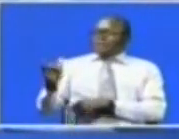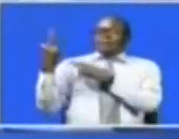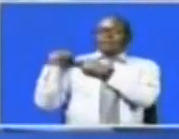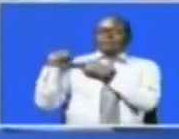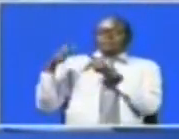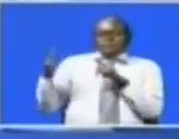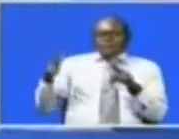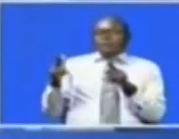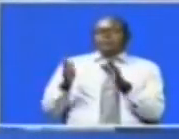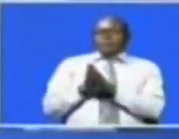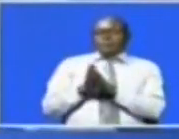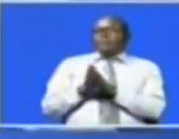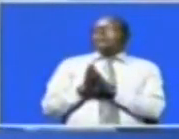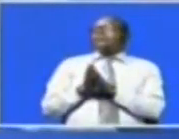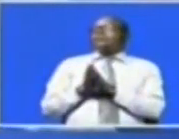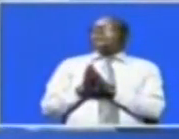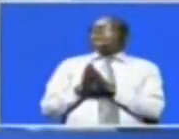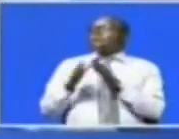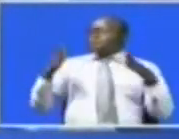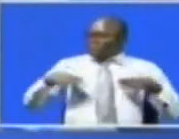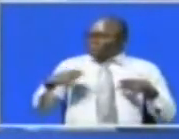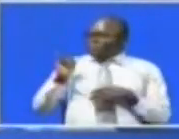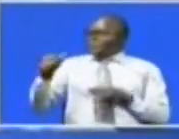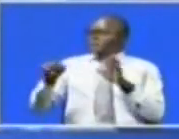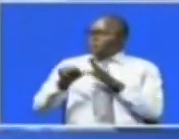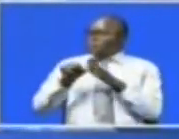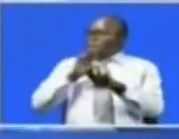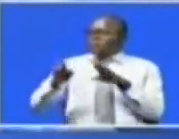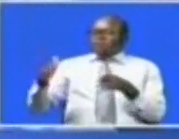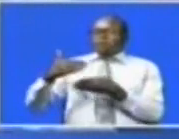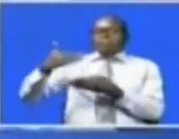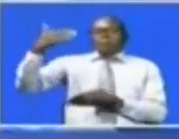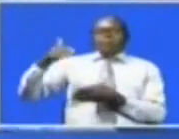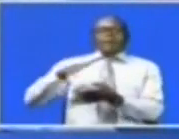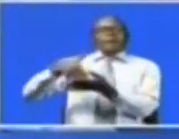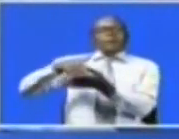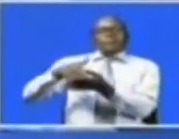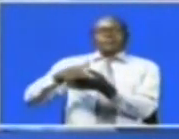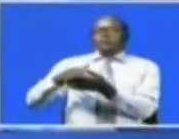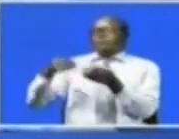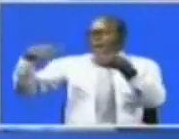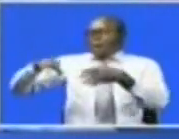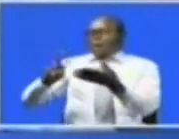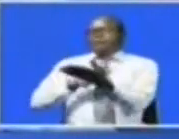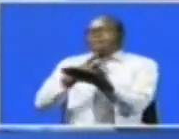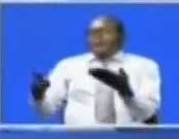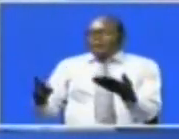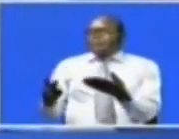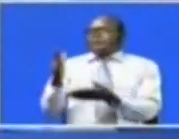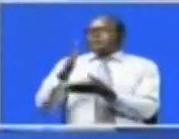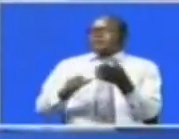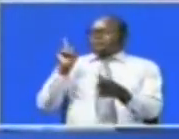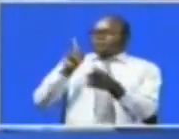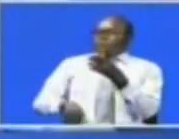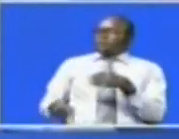begins with you, security begins with you, is the problem. Not the porous walls, not that we've seen clear failures in as far as some of what